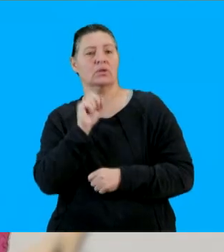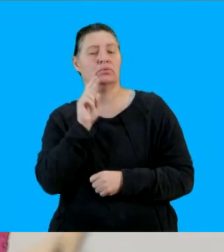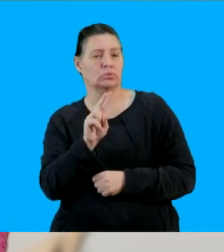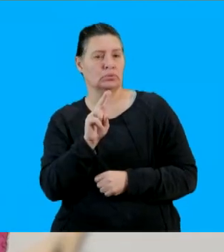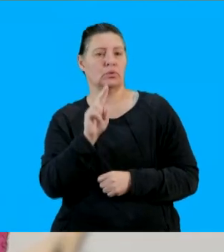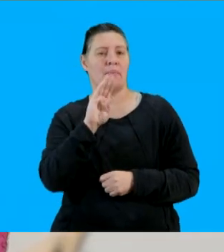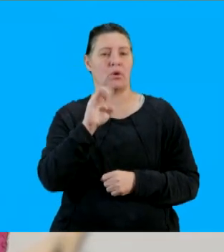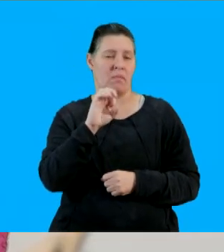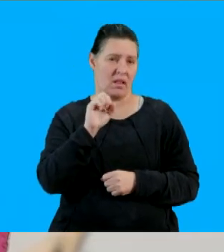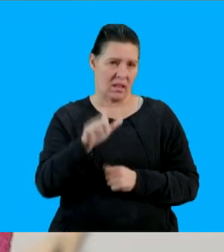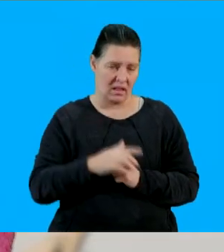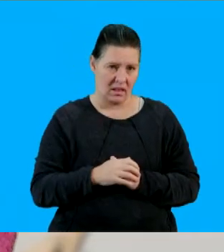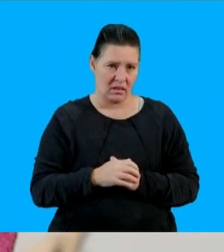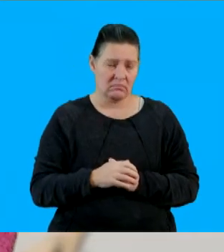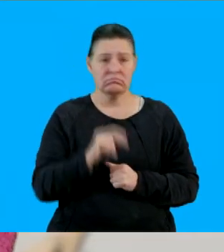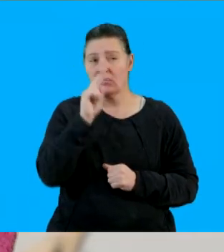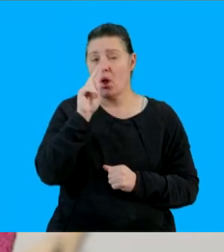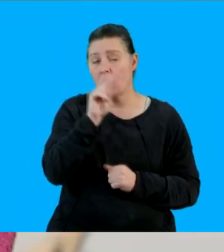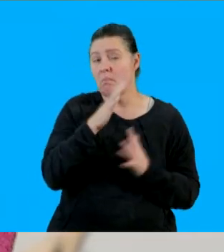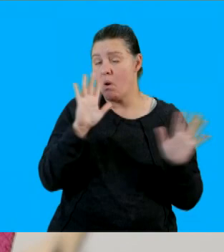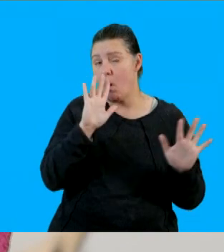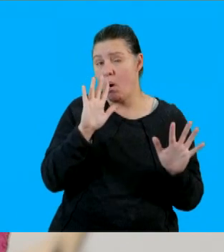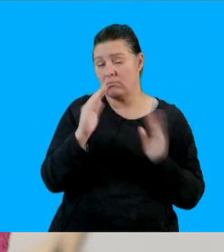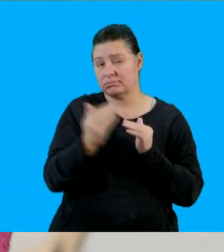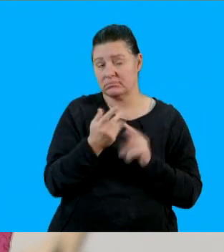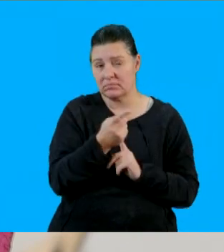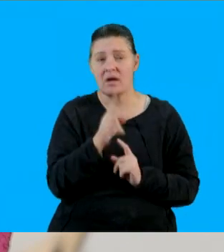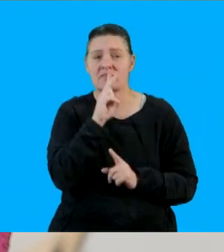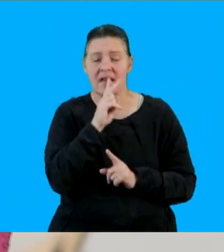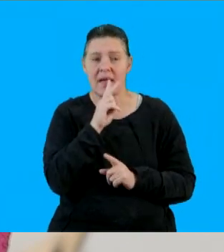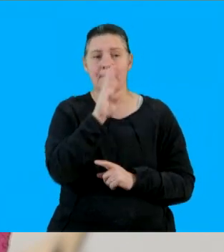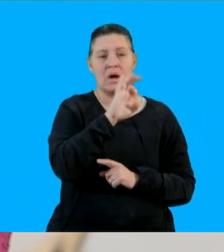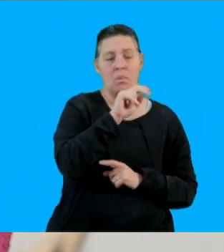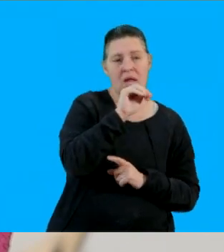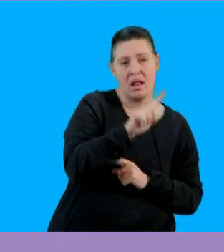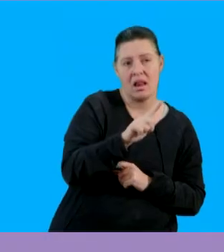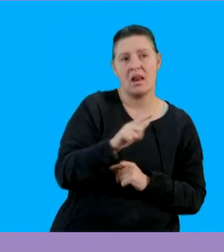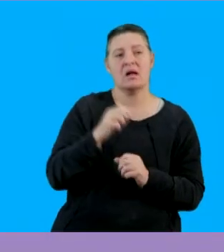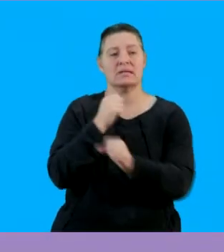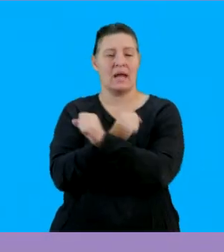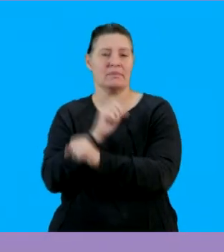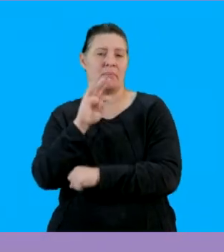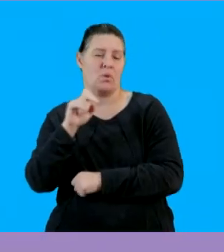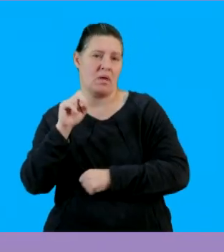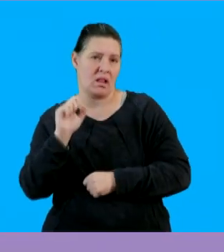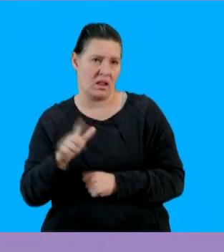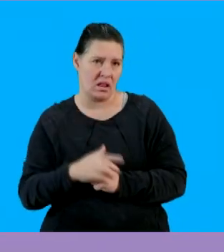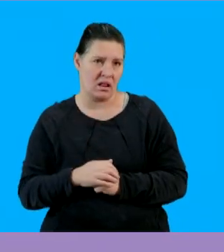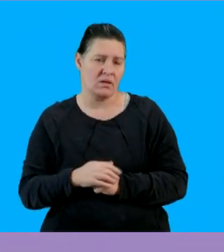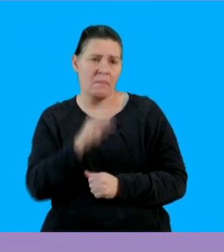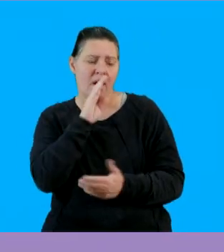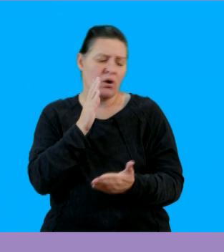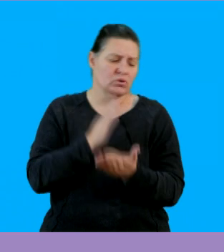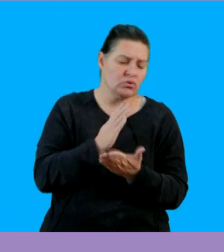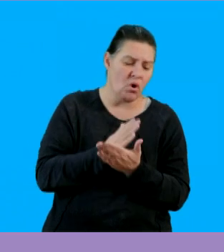two binomials. Let's look at that more closely. So when we multiply a binomial with a binomial, we need to make